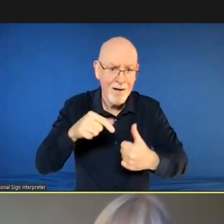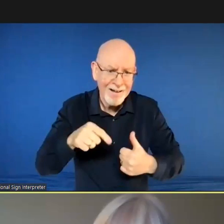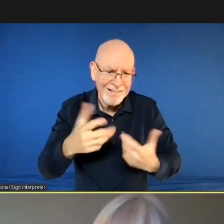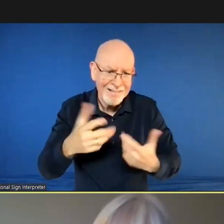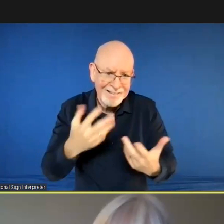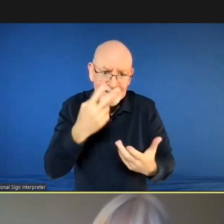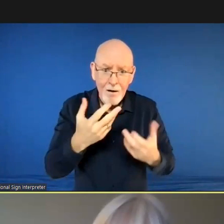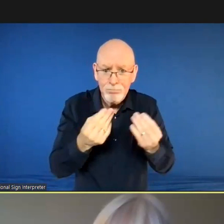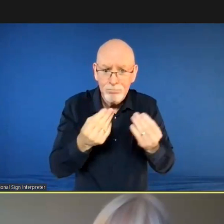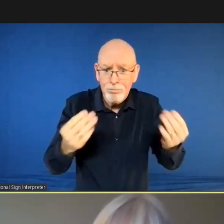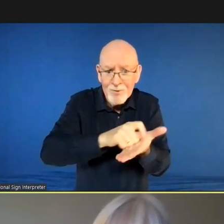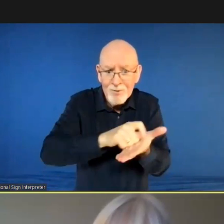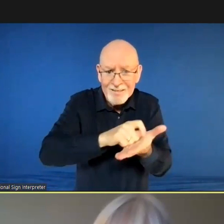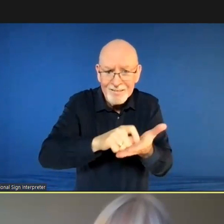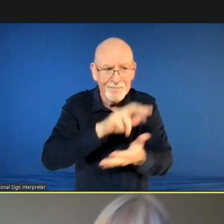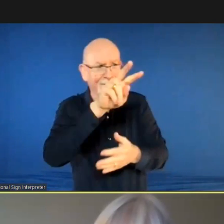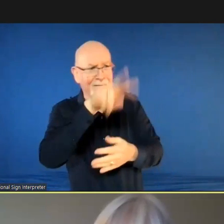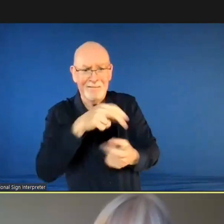children in the classroom.